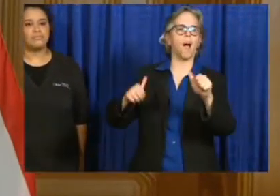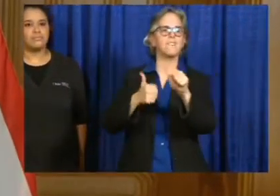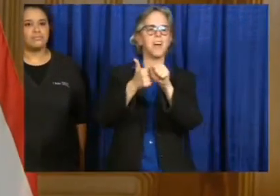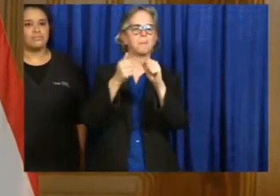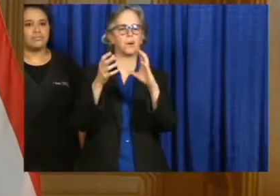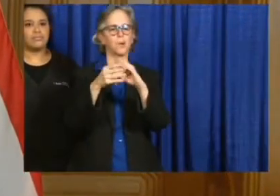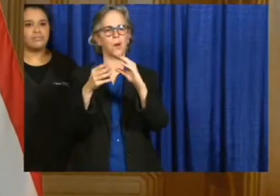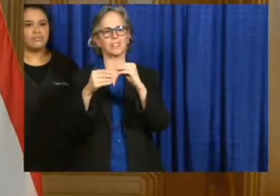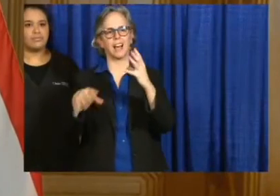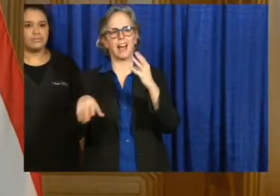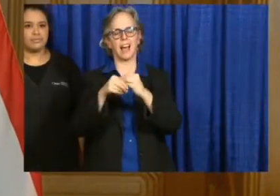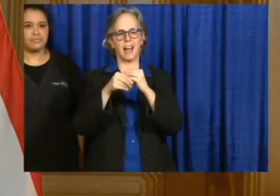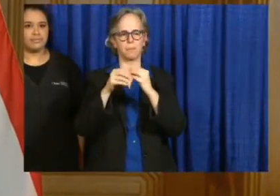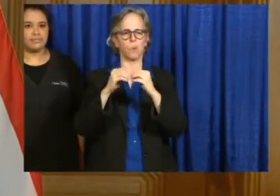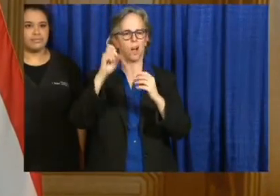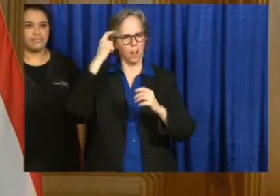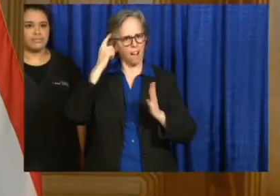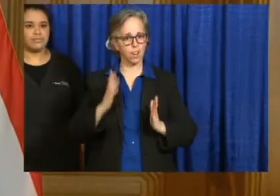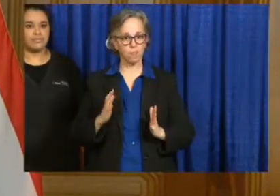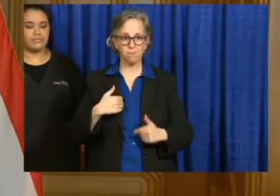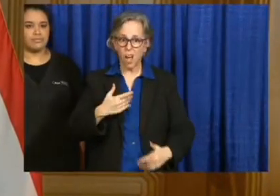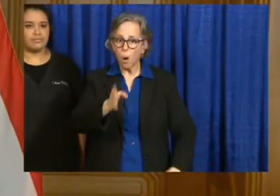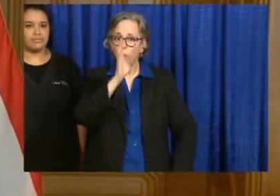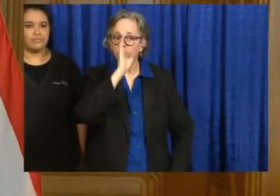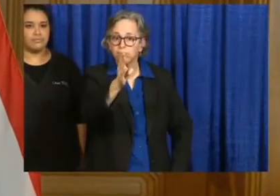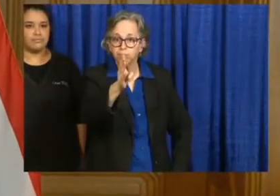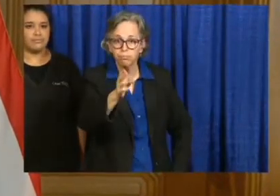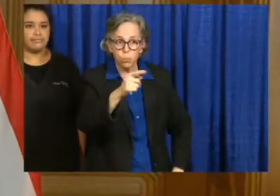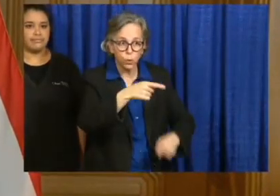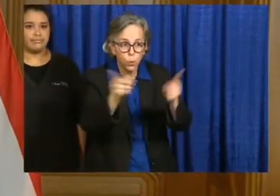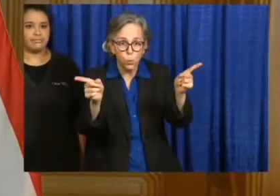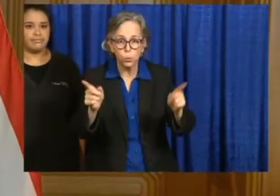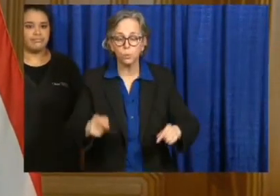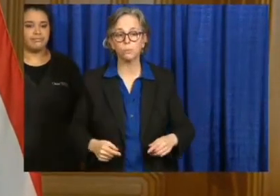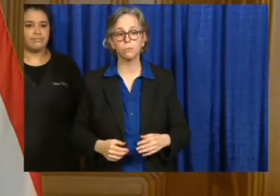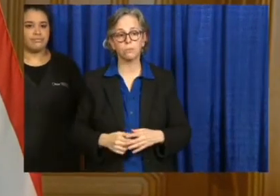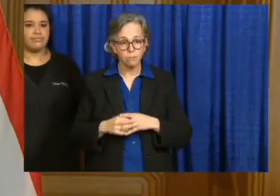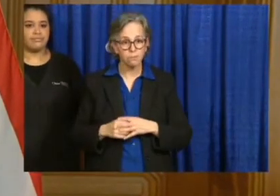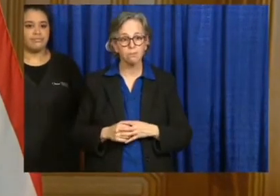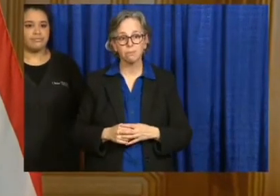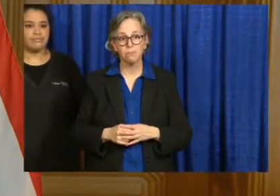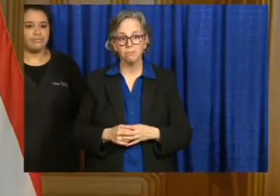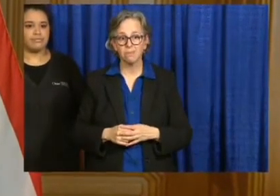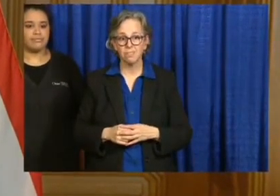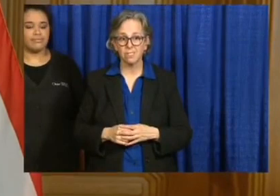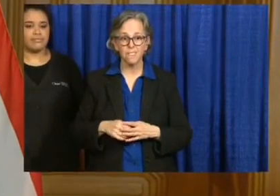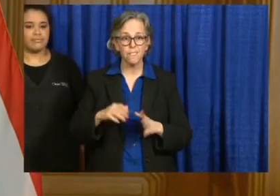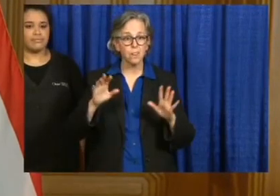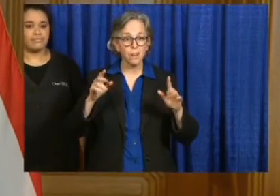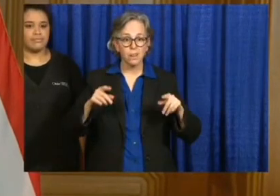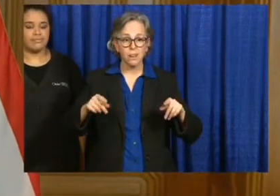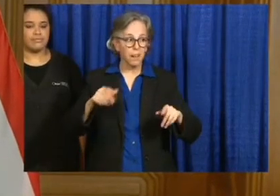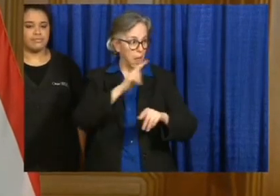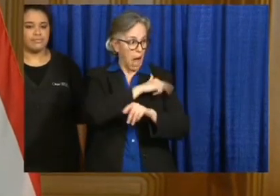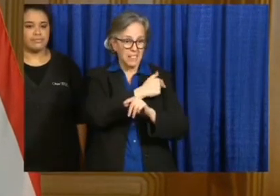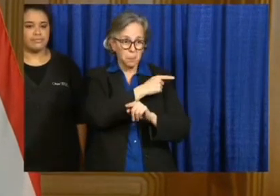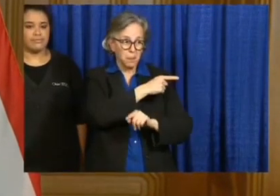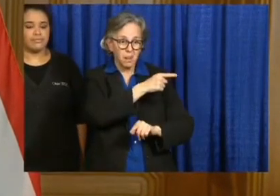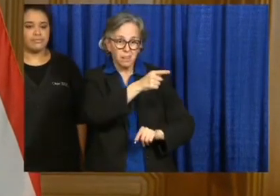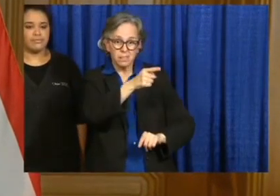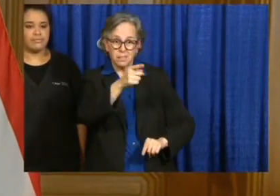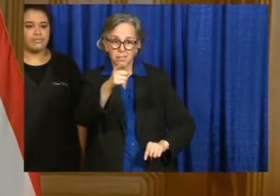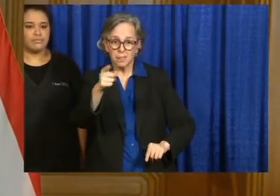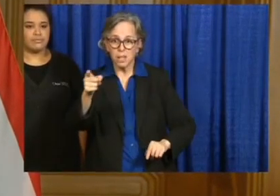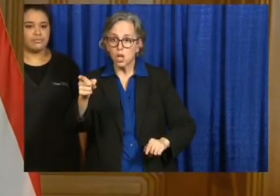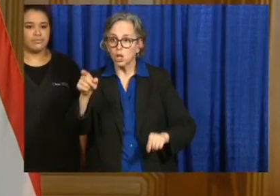be quite blunt. A message to all our hospitals. We really appreciate working with